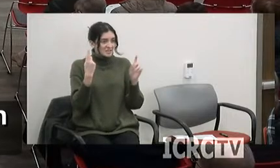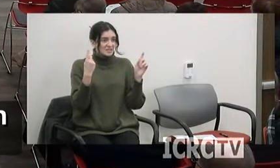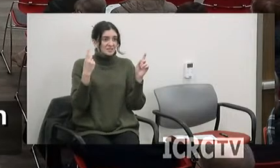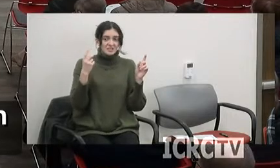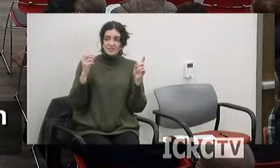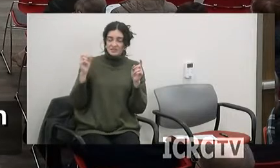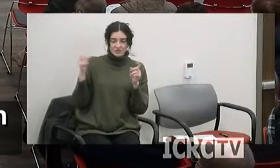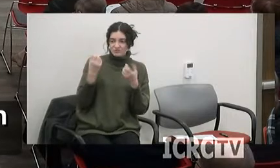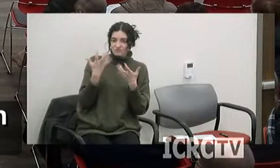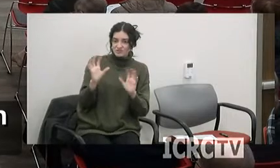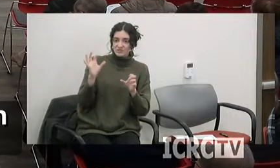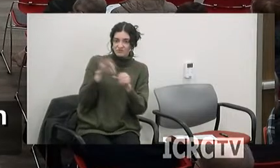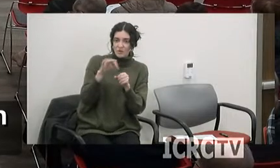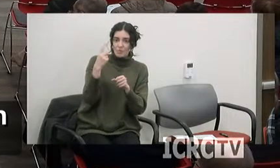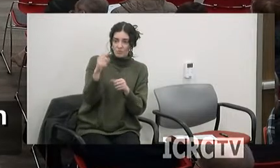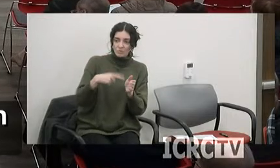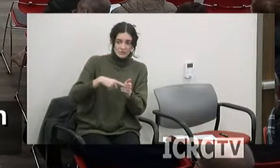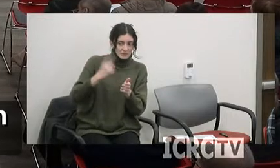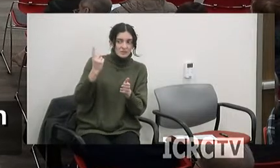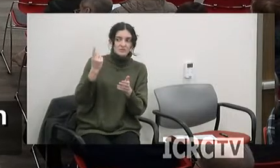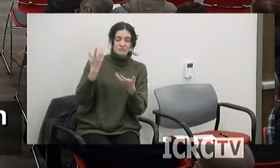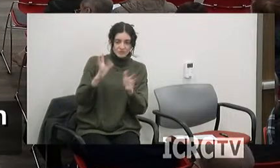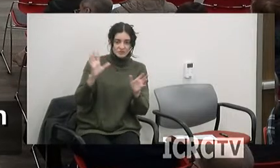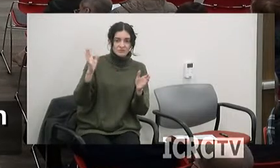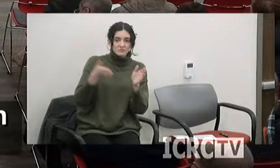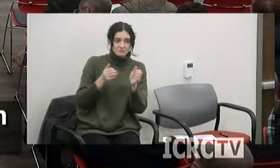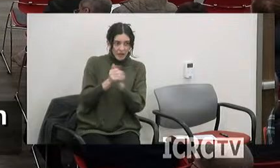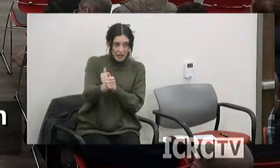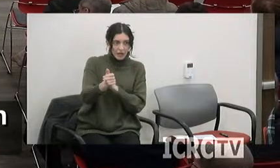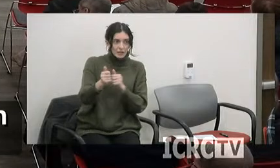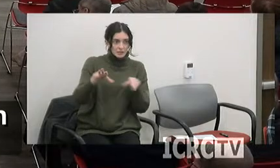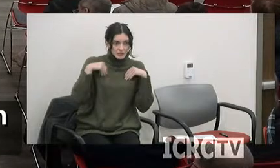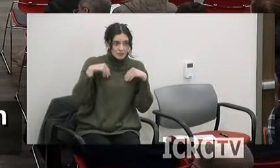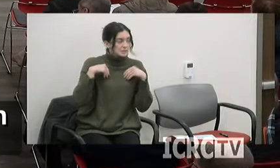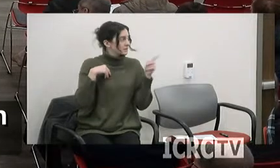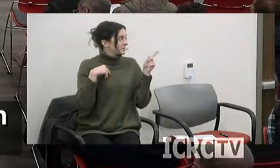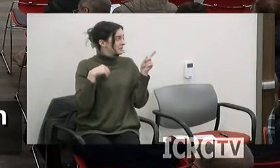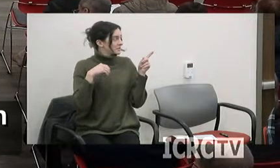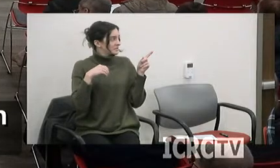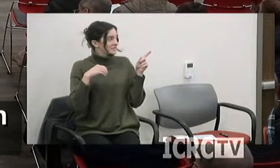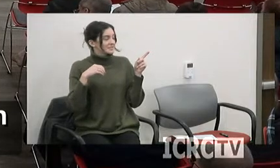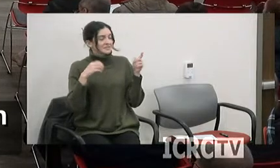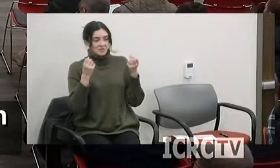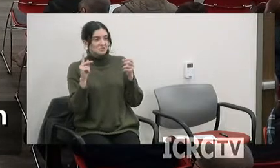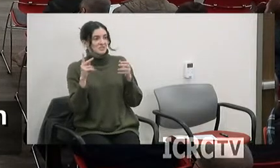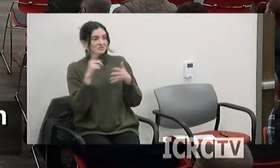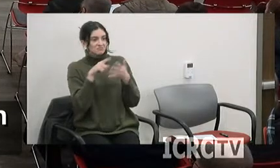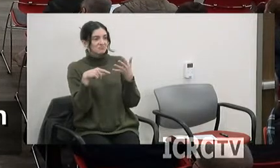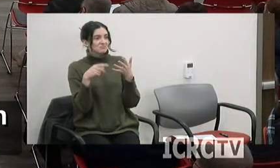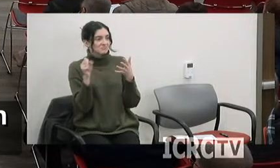fine. Whatever gets us there, Mr. Parliamentarian, are you happy? Yes. Let's move on.